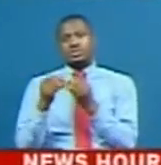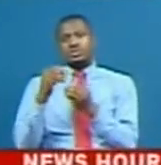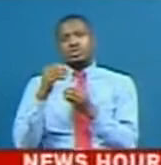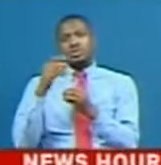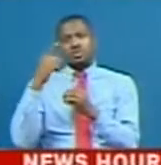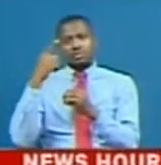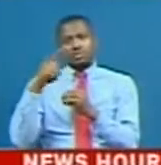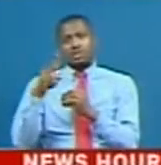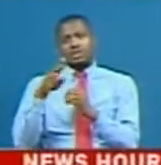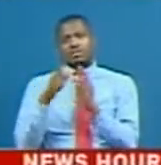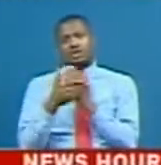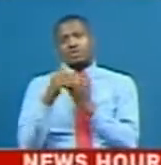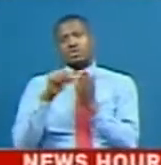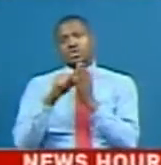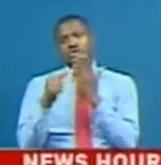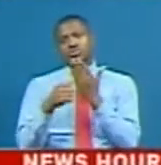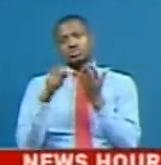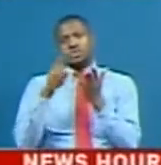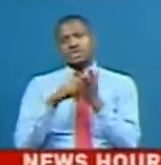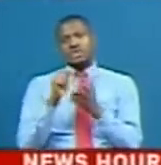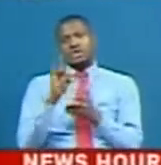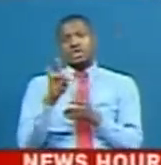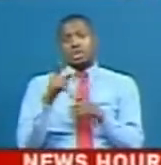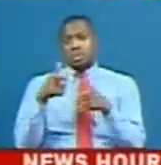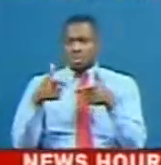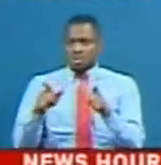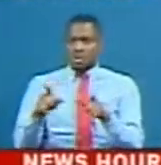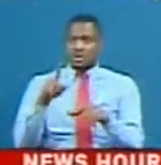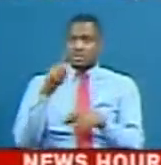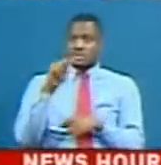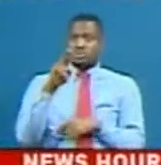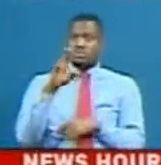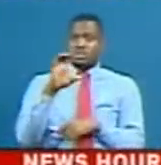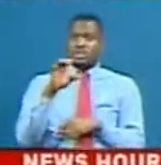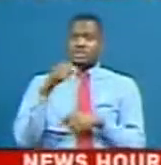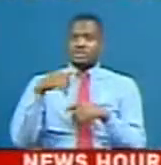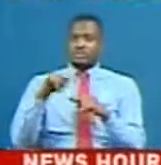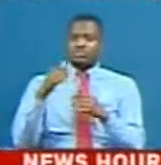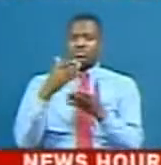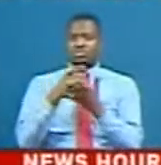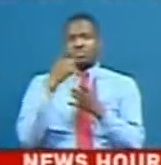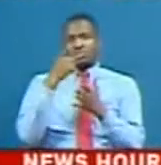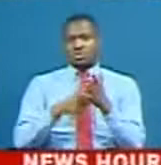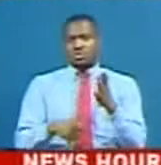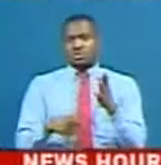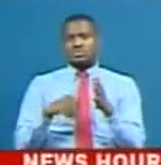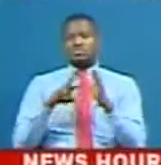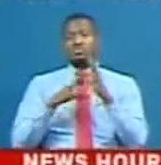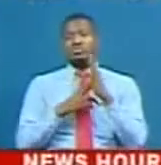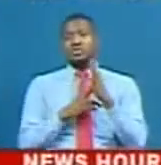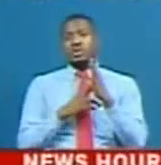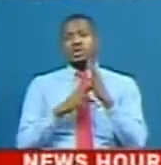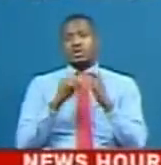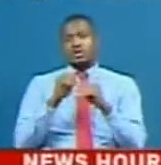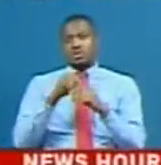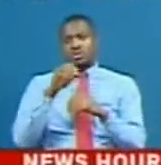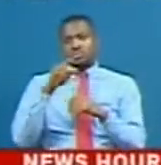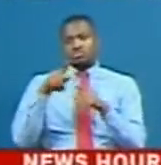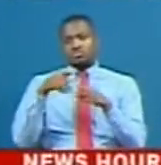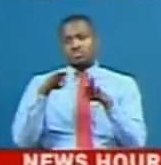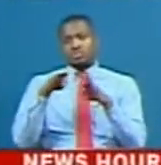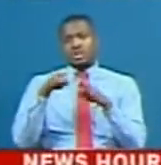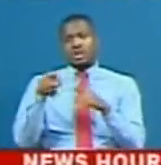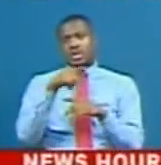Hall of Trade Unions by August 2018. Meanwhile, the TUC had shared the cost of the so-called renovation of the Hall of Trade